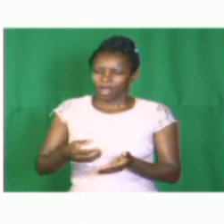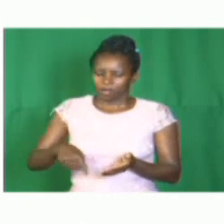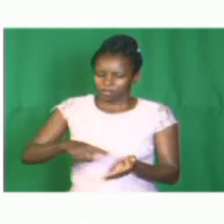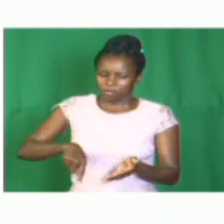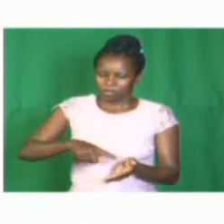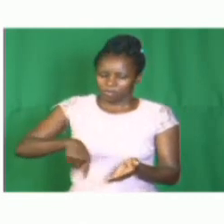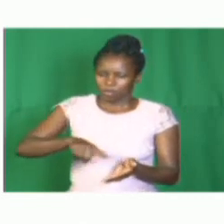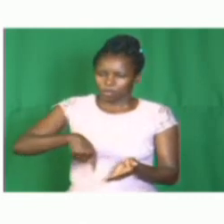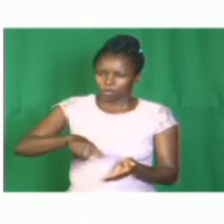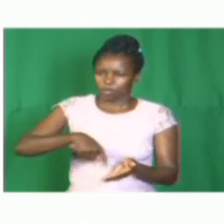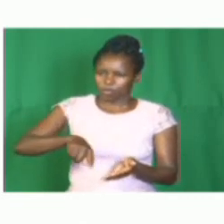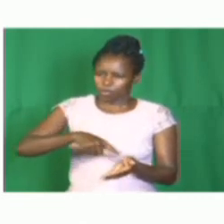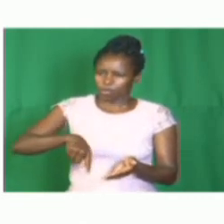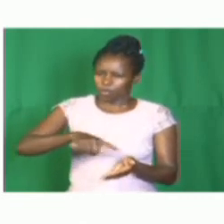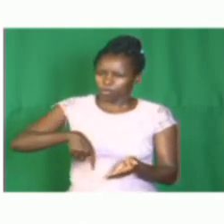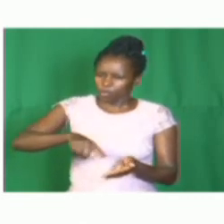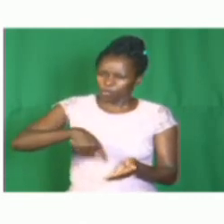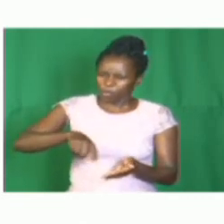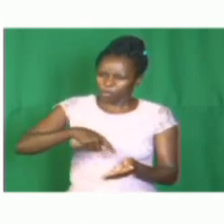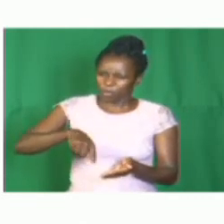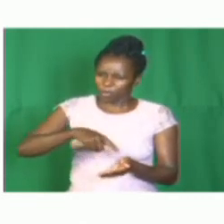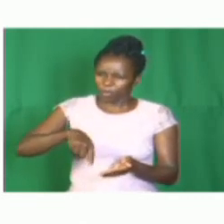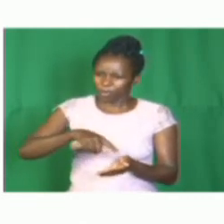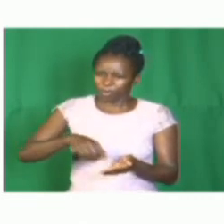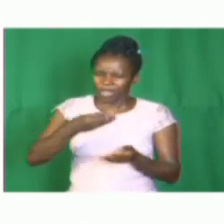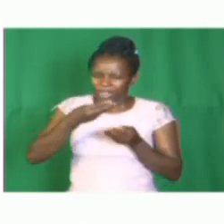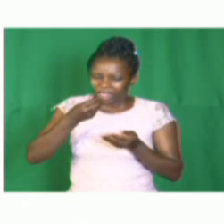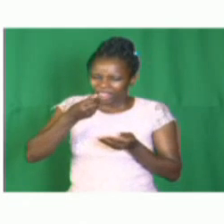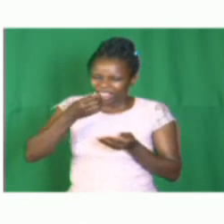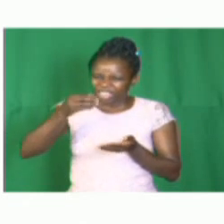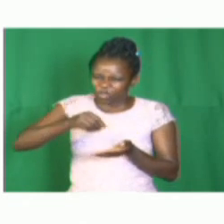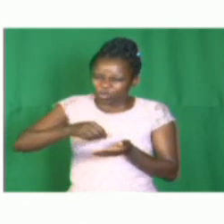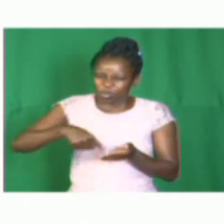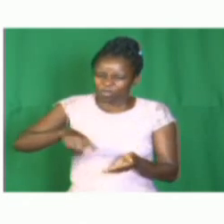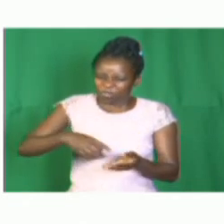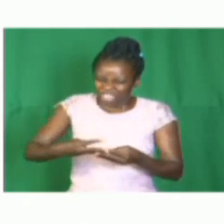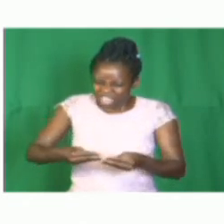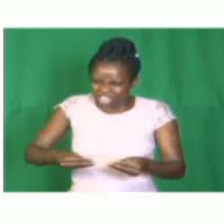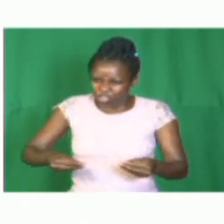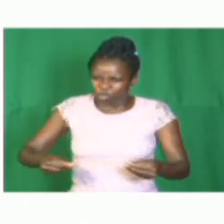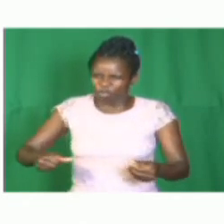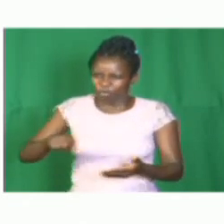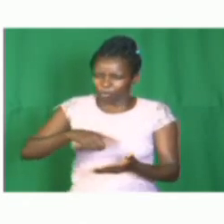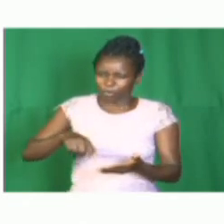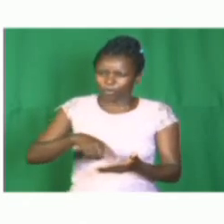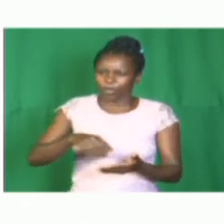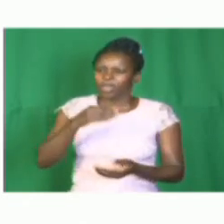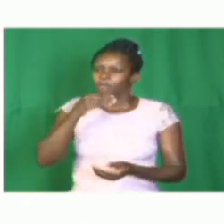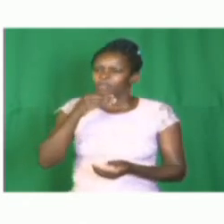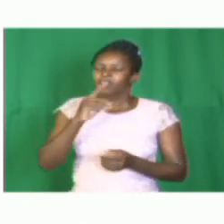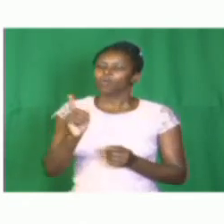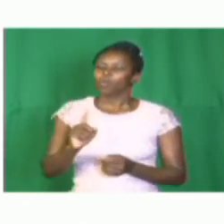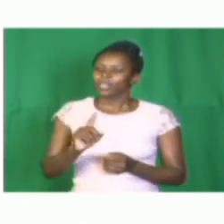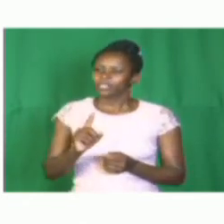stirring, the salt dissolves in the water. So after the salt has dissolved in the water,